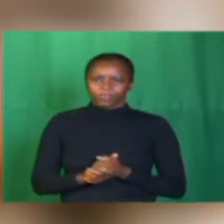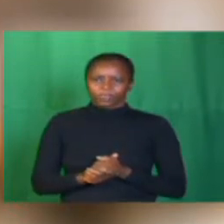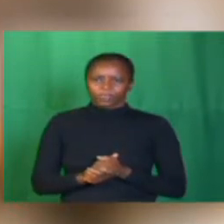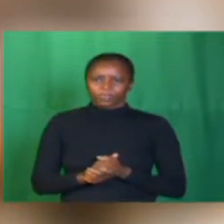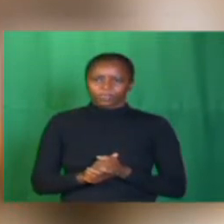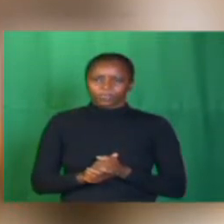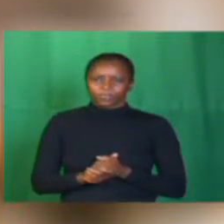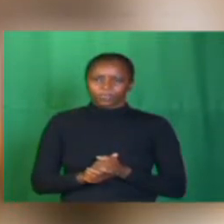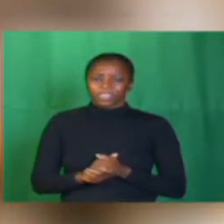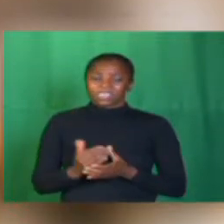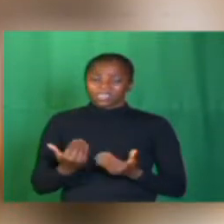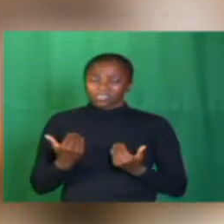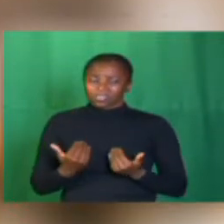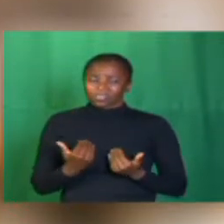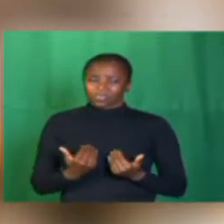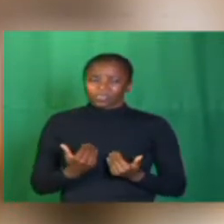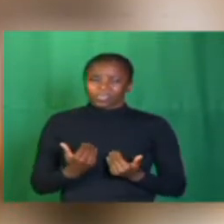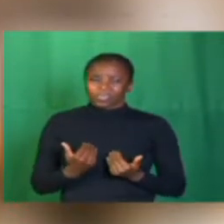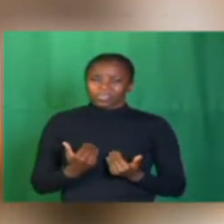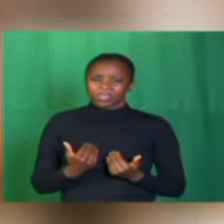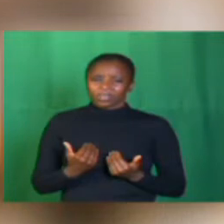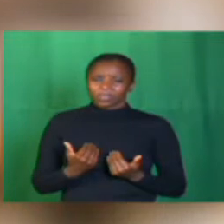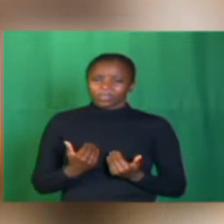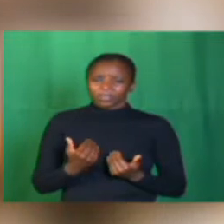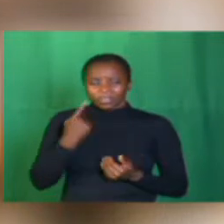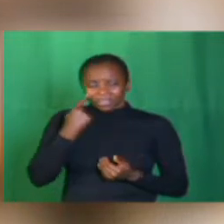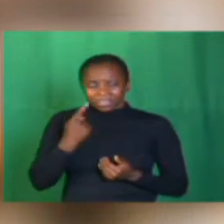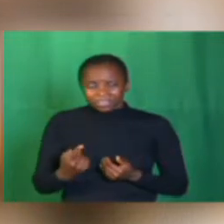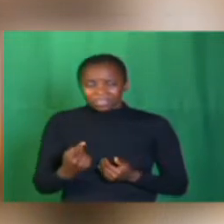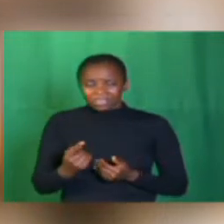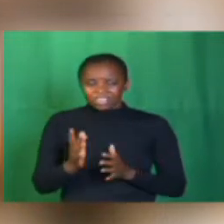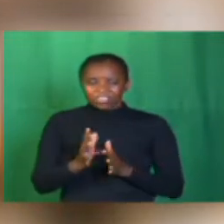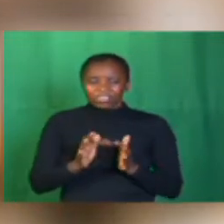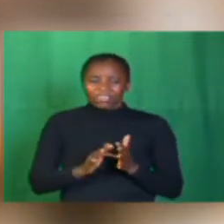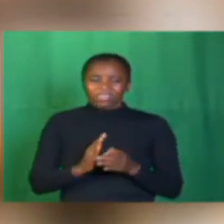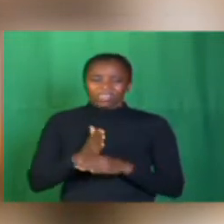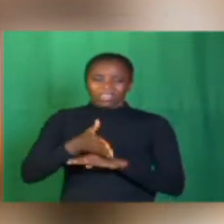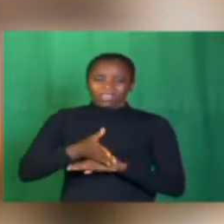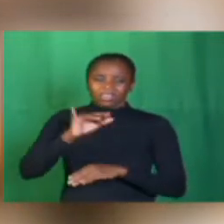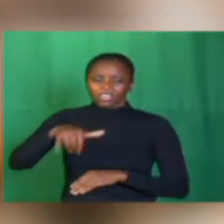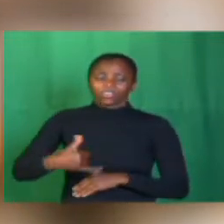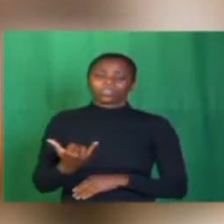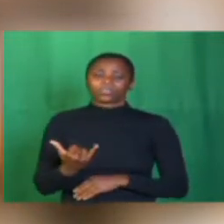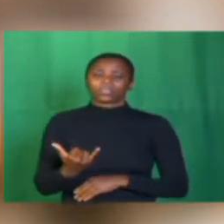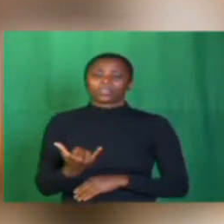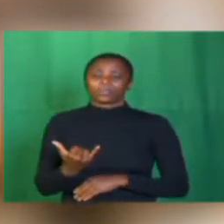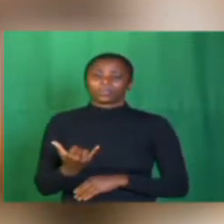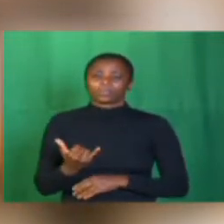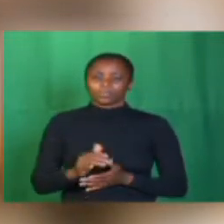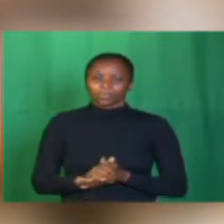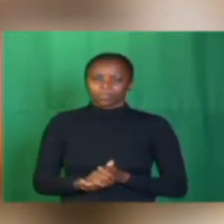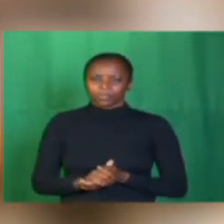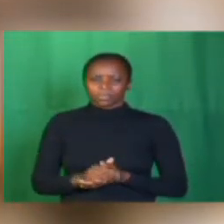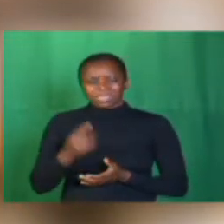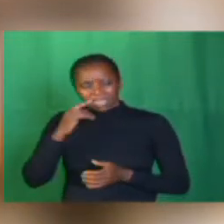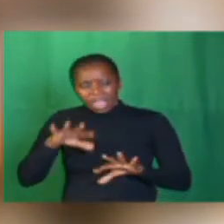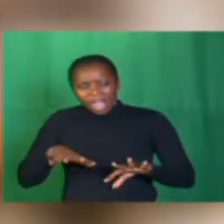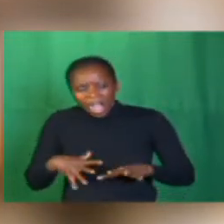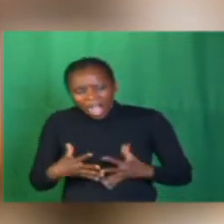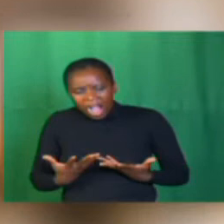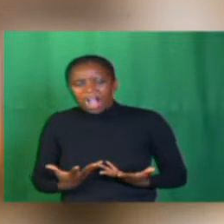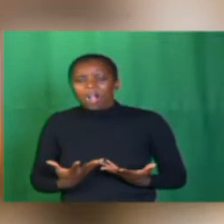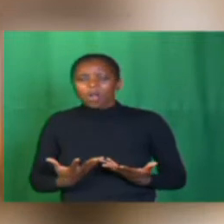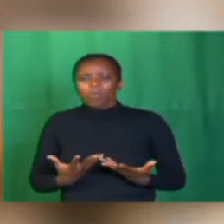So you have seen Jesus Christ entering Jerusalem. You have seen how he was treated by